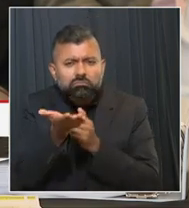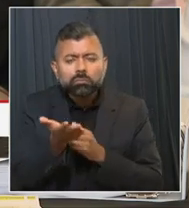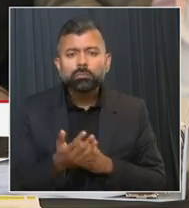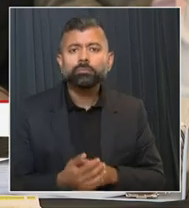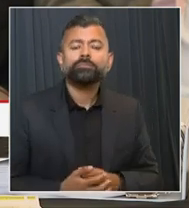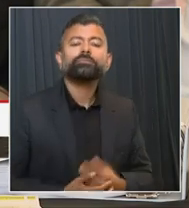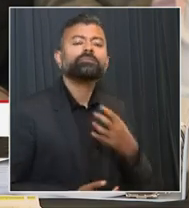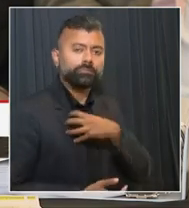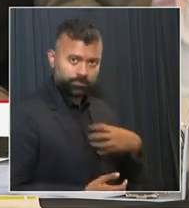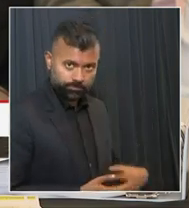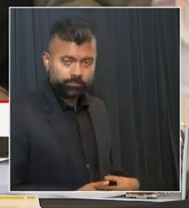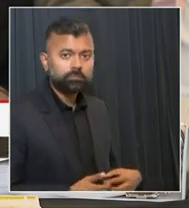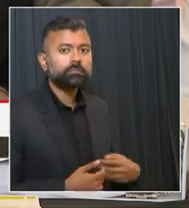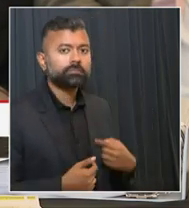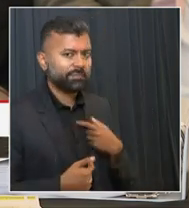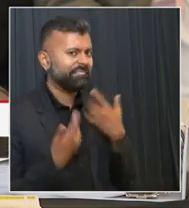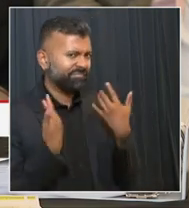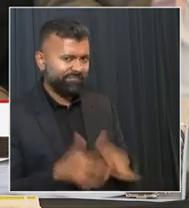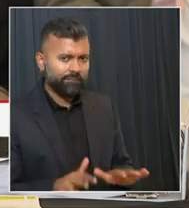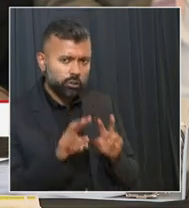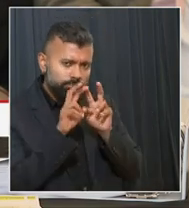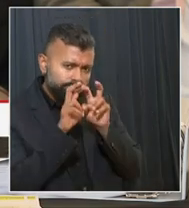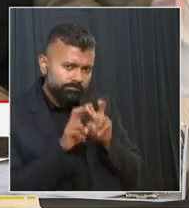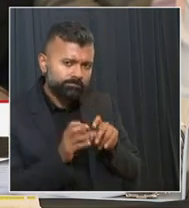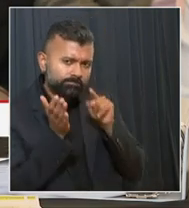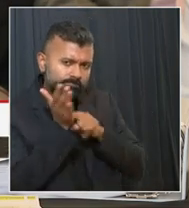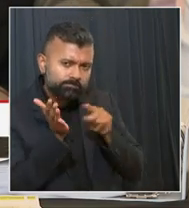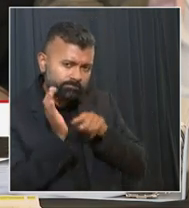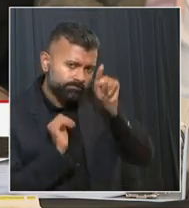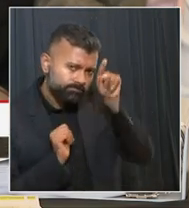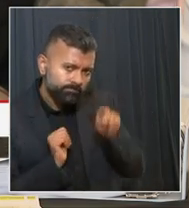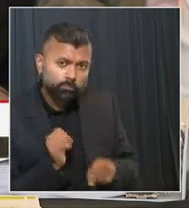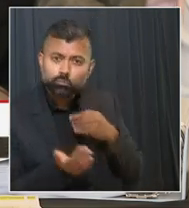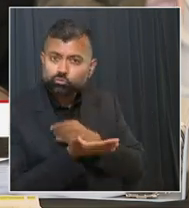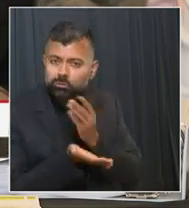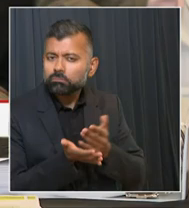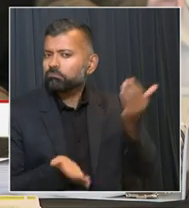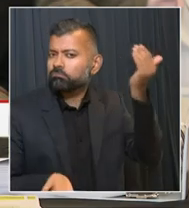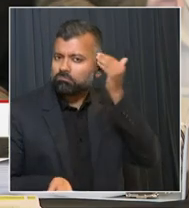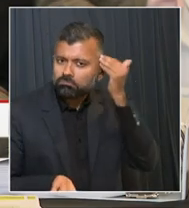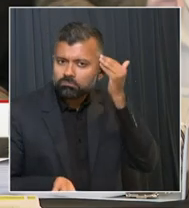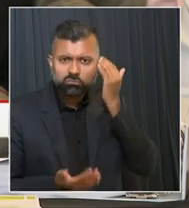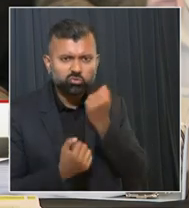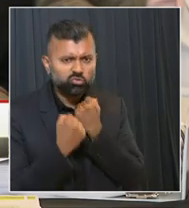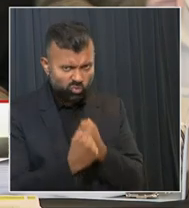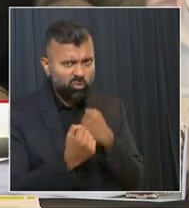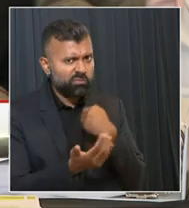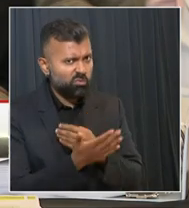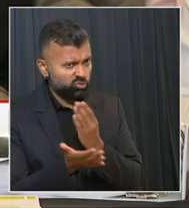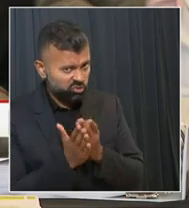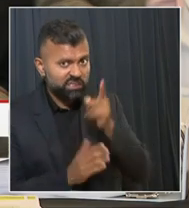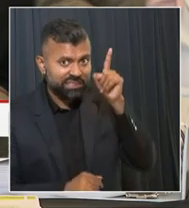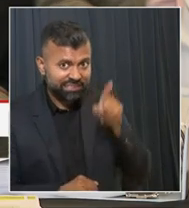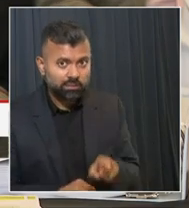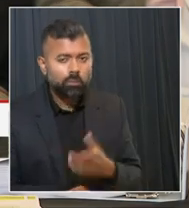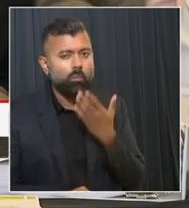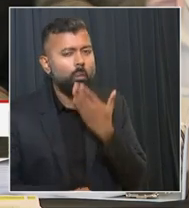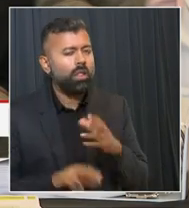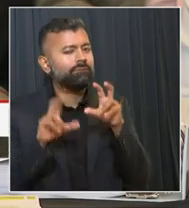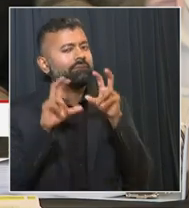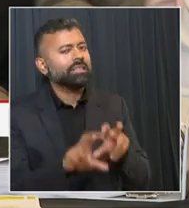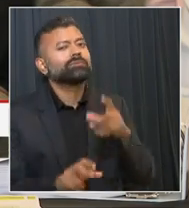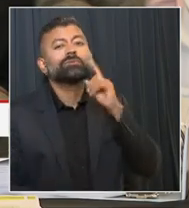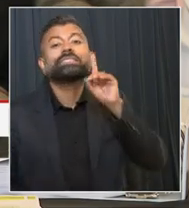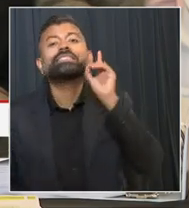know we do. And we think it invests in the district's future. I think what we heard today is